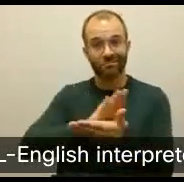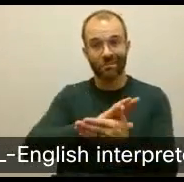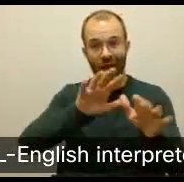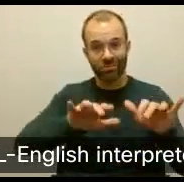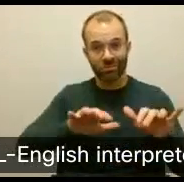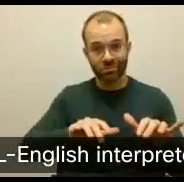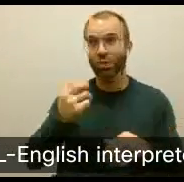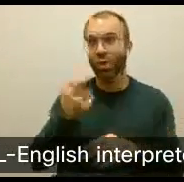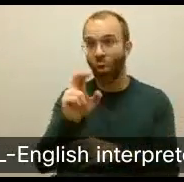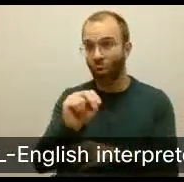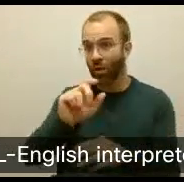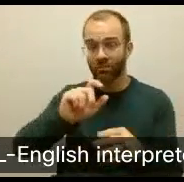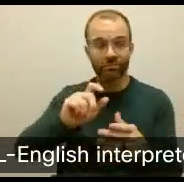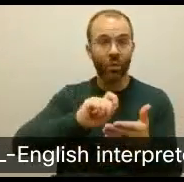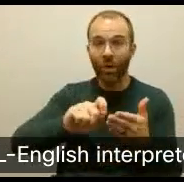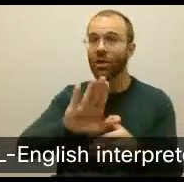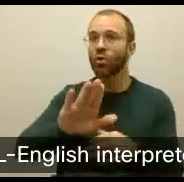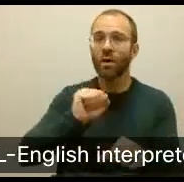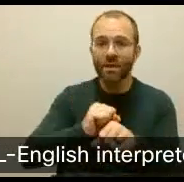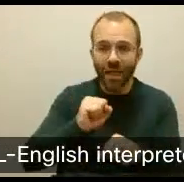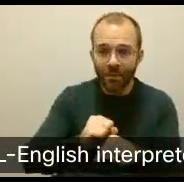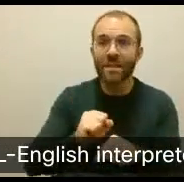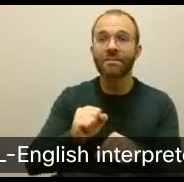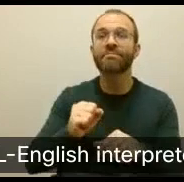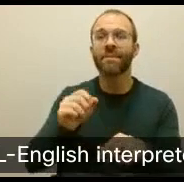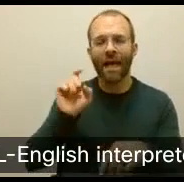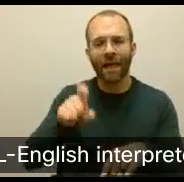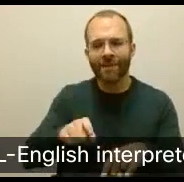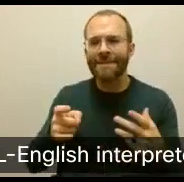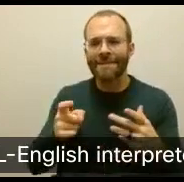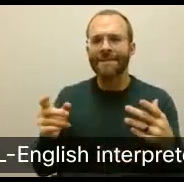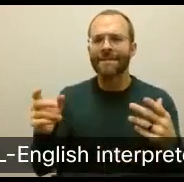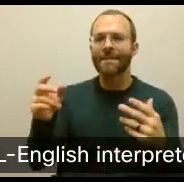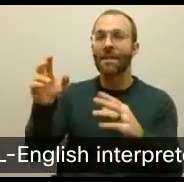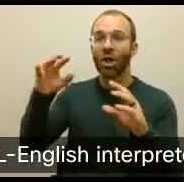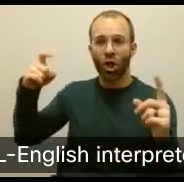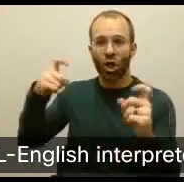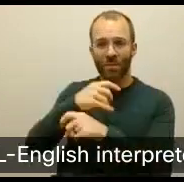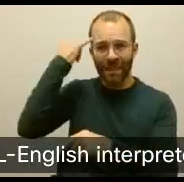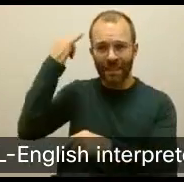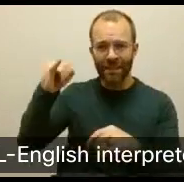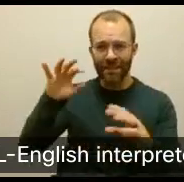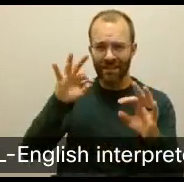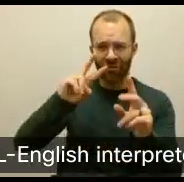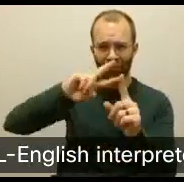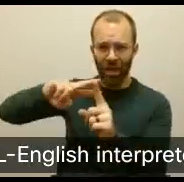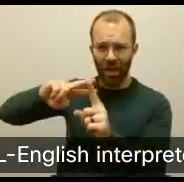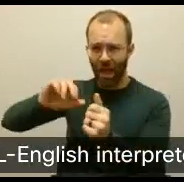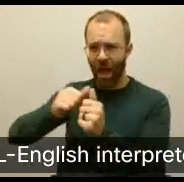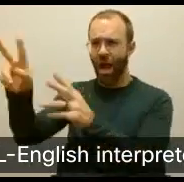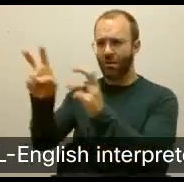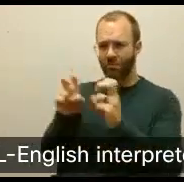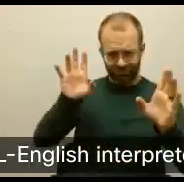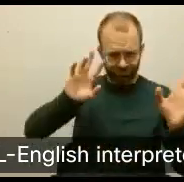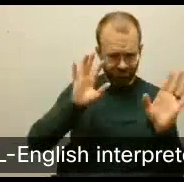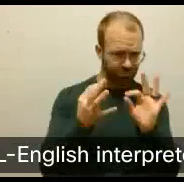own assignments. And this will be an opportunity for you to simplify complex ideas or vocabulary, and also to integrate